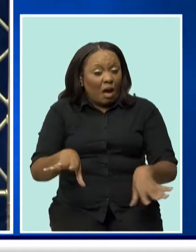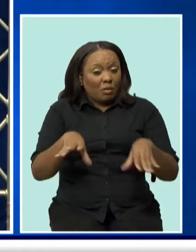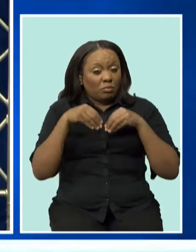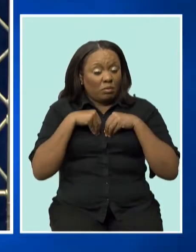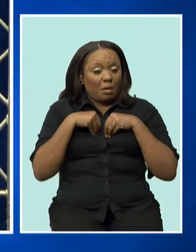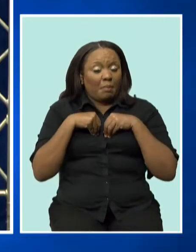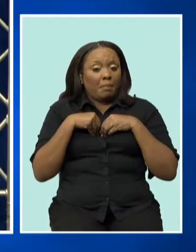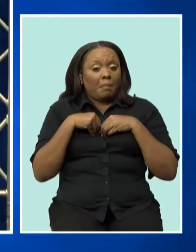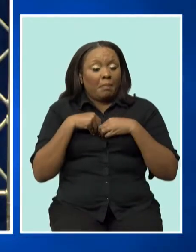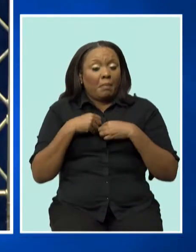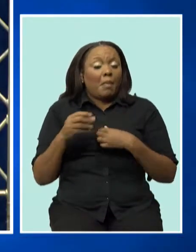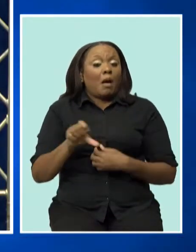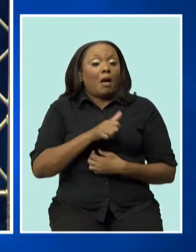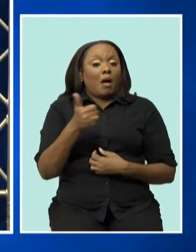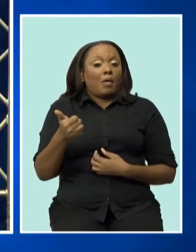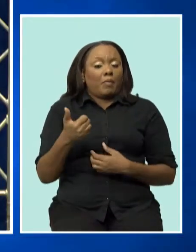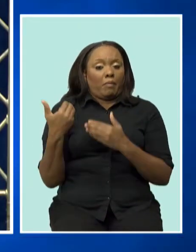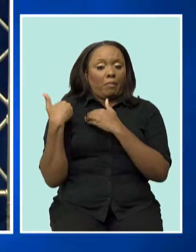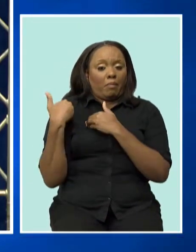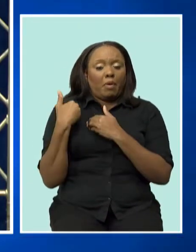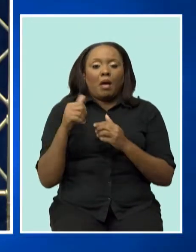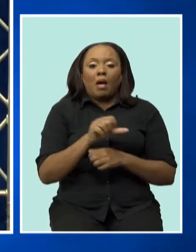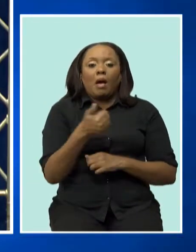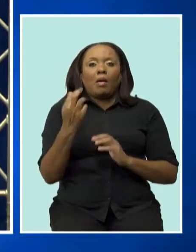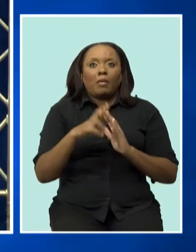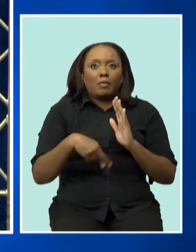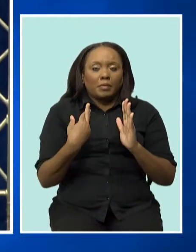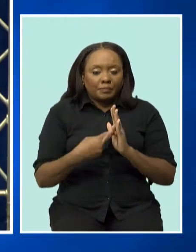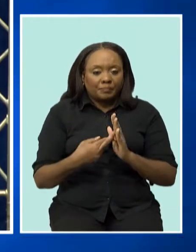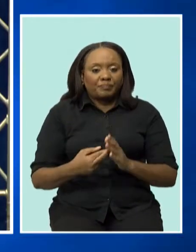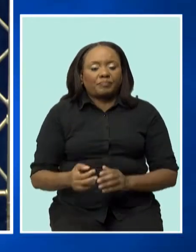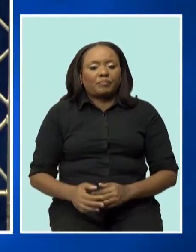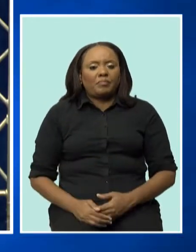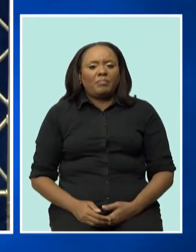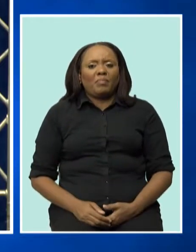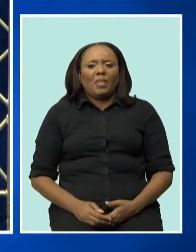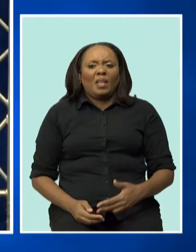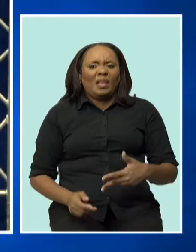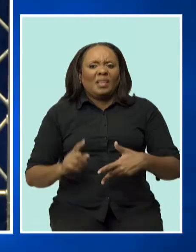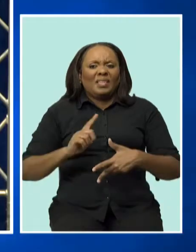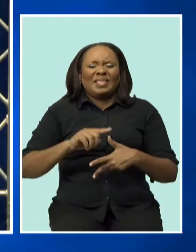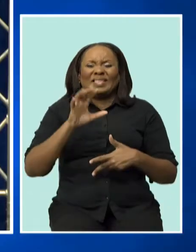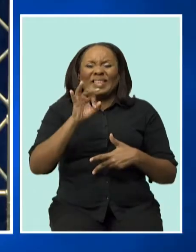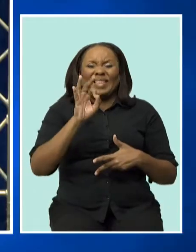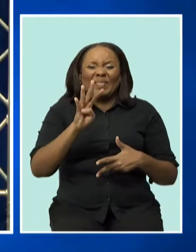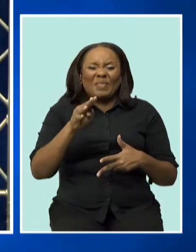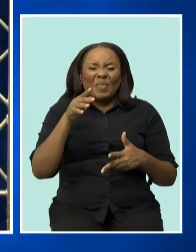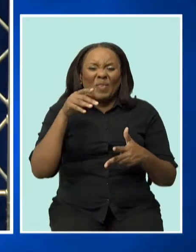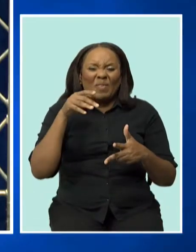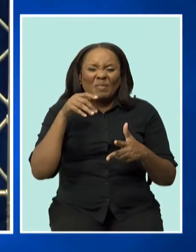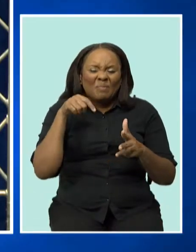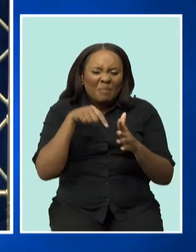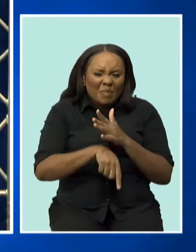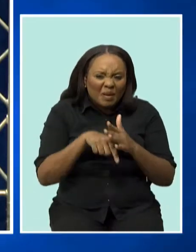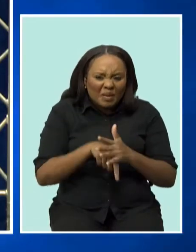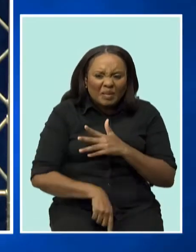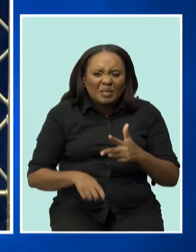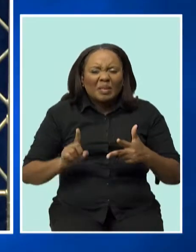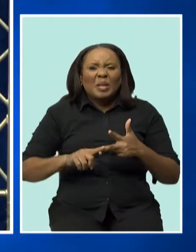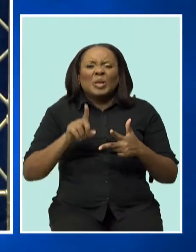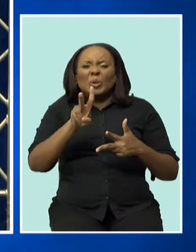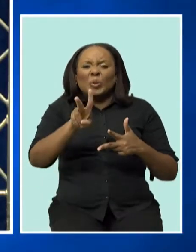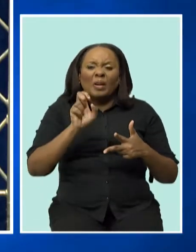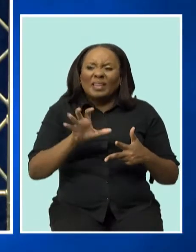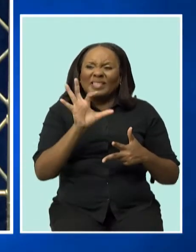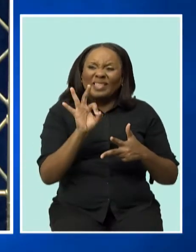make sure that we get these 94 murders and these 297 gun cases off